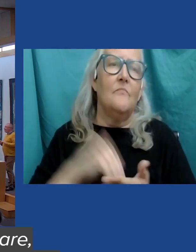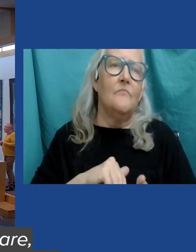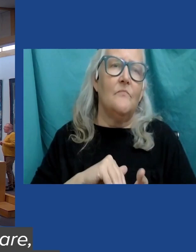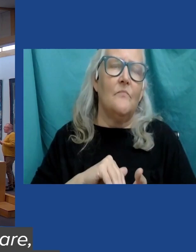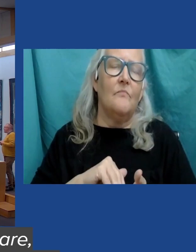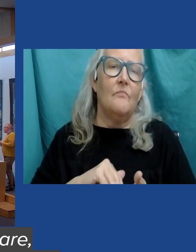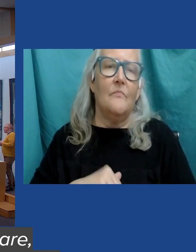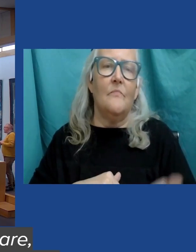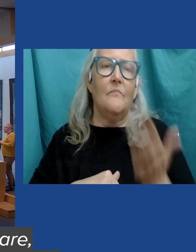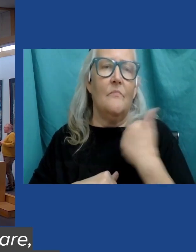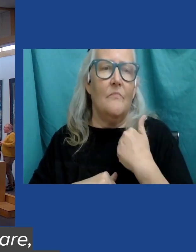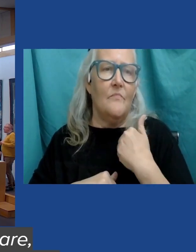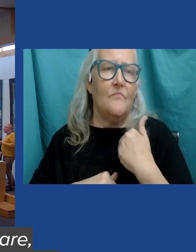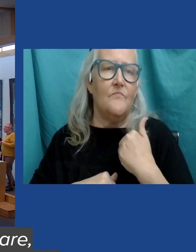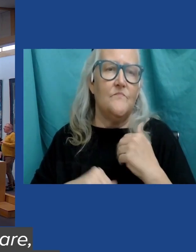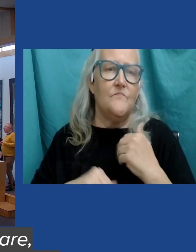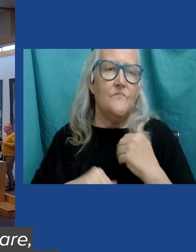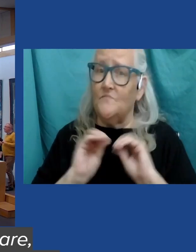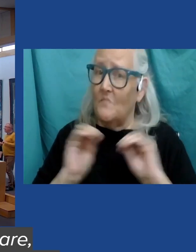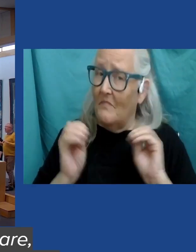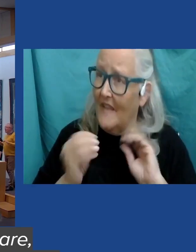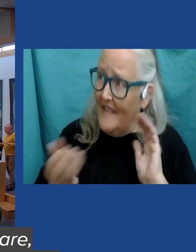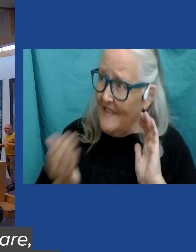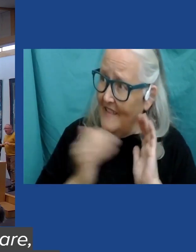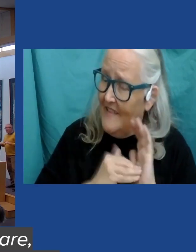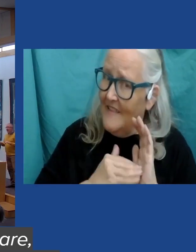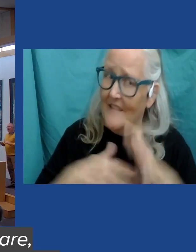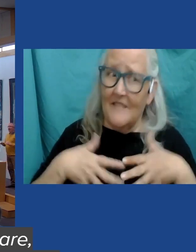caravan of despair.